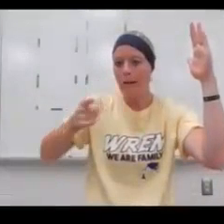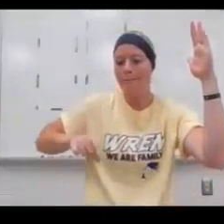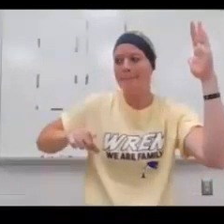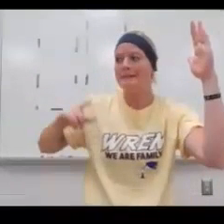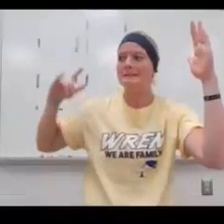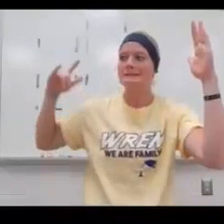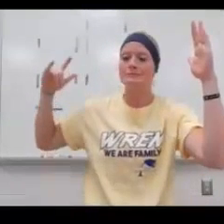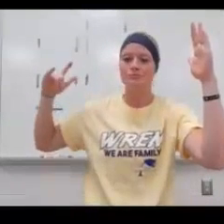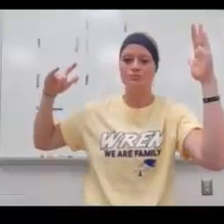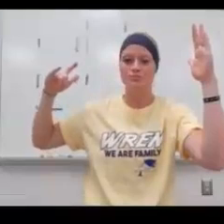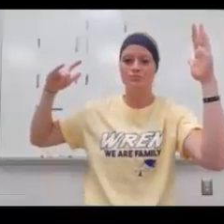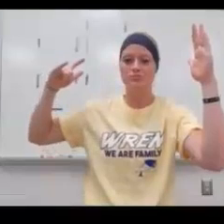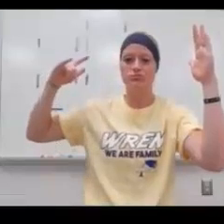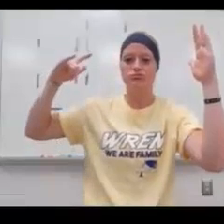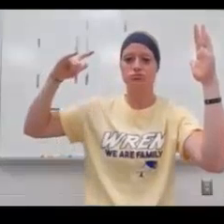What happened?